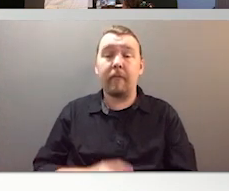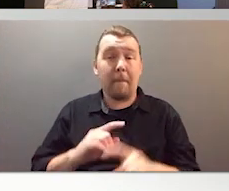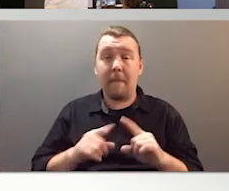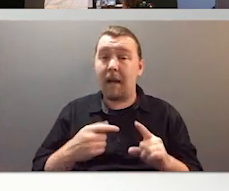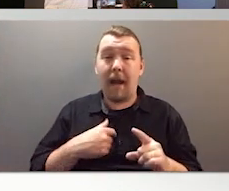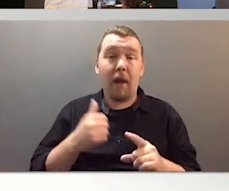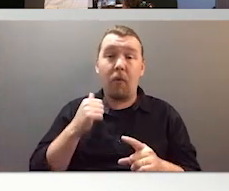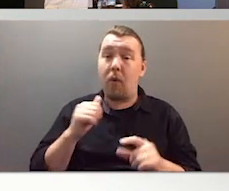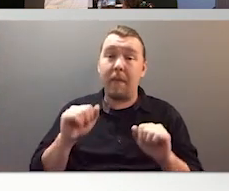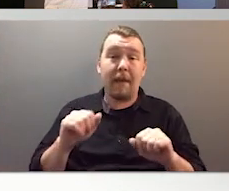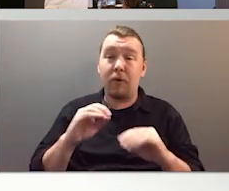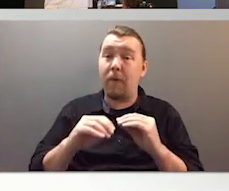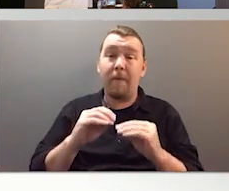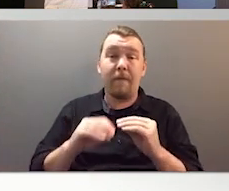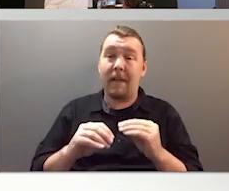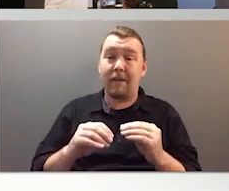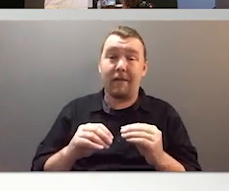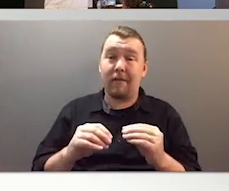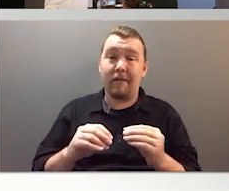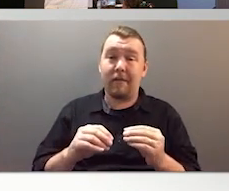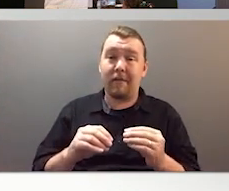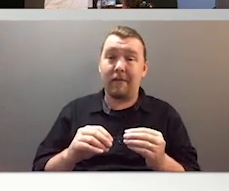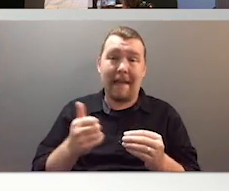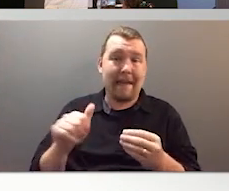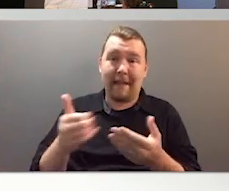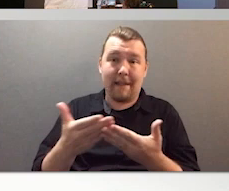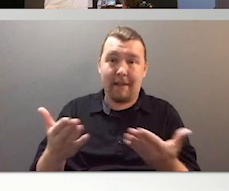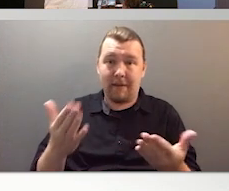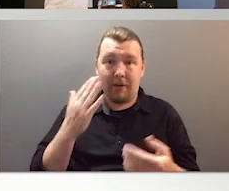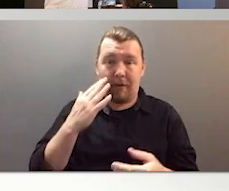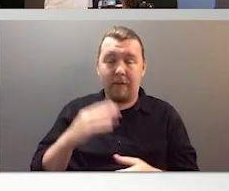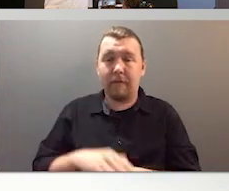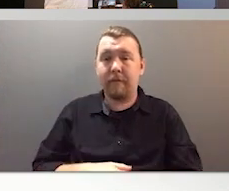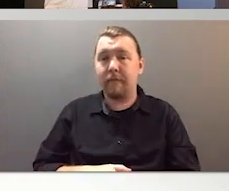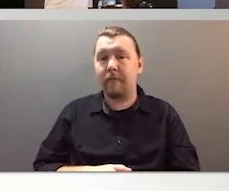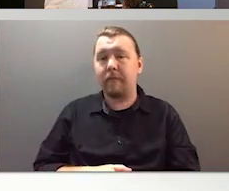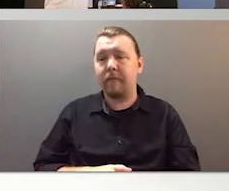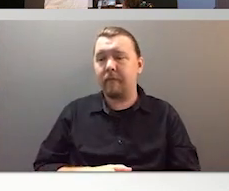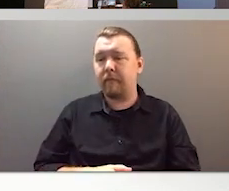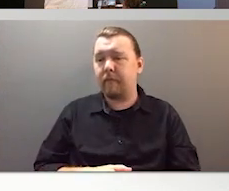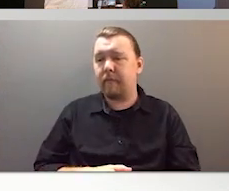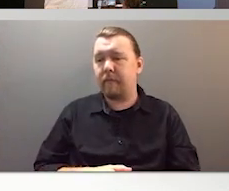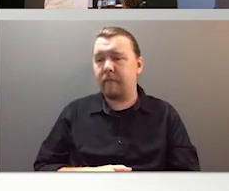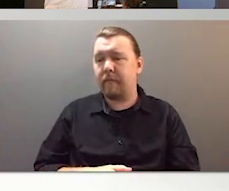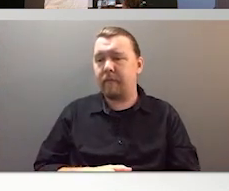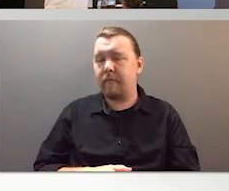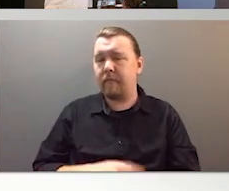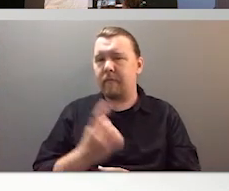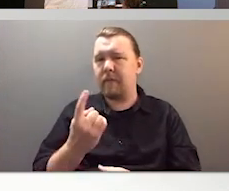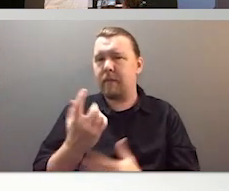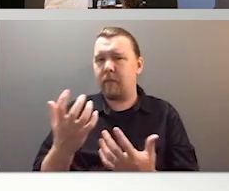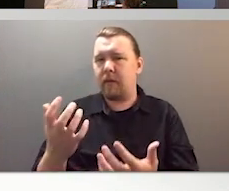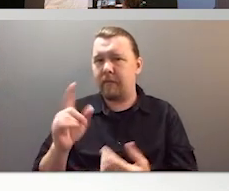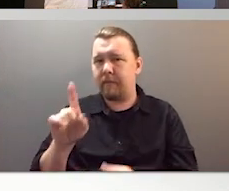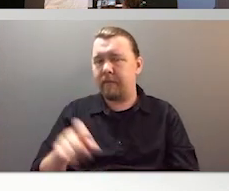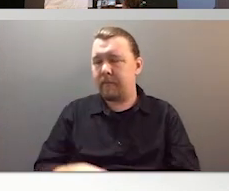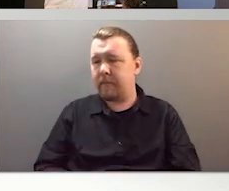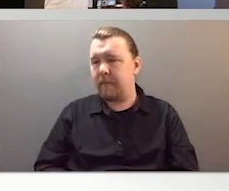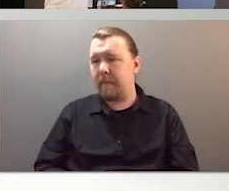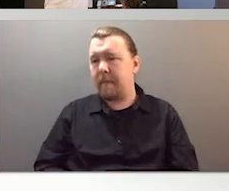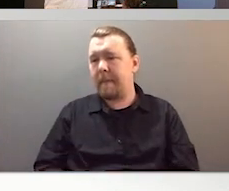COVID Yes. as a possible trauma Yes. in light of pre-existing conditions such as autism, Correct.